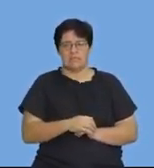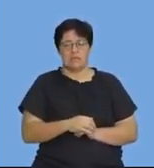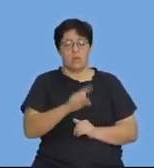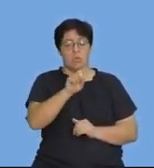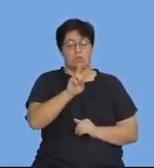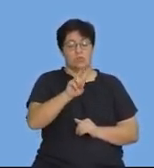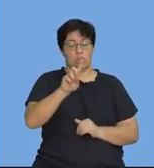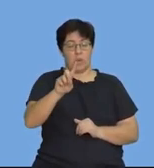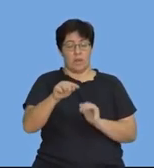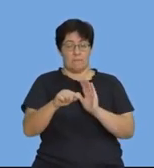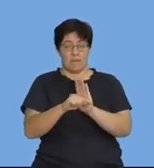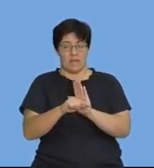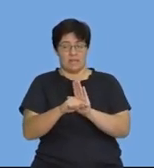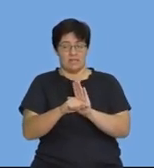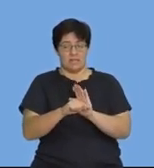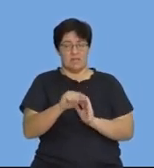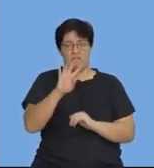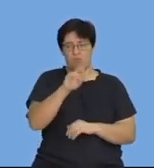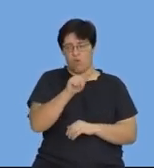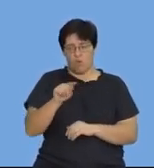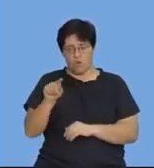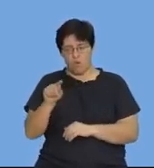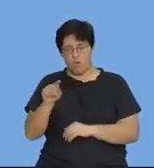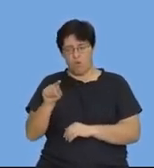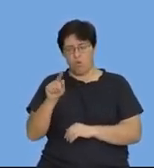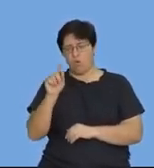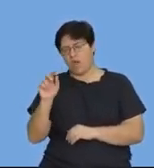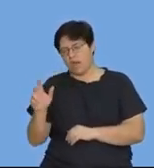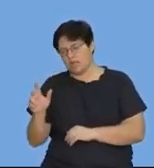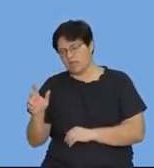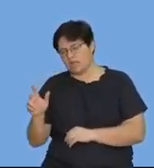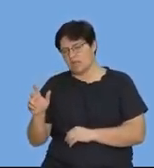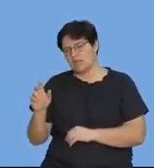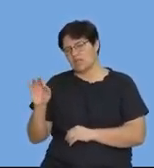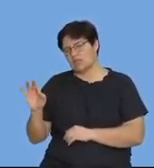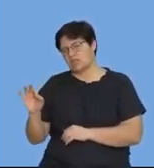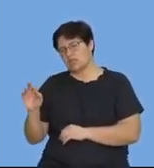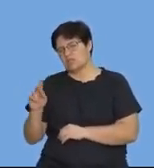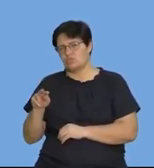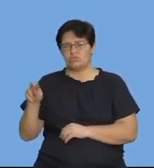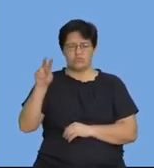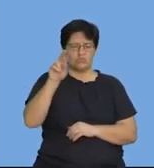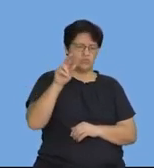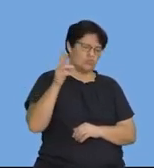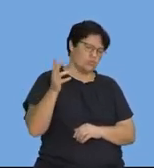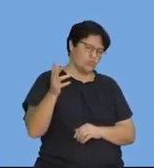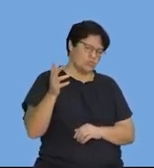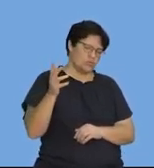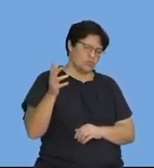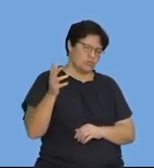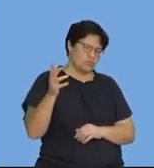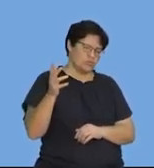121 minus 4 multiplied by the 8 there will give me 32. That's 2 there. Sorry. And